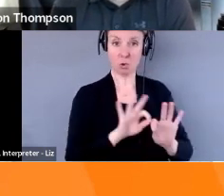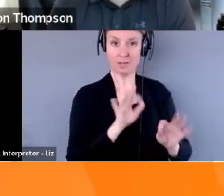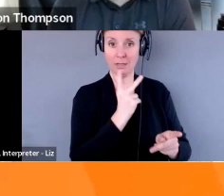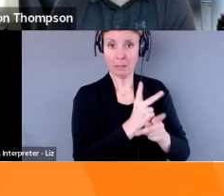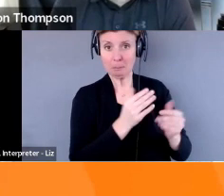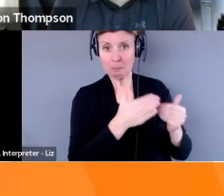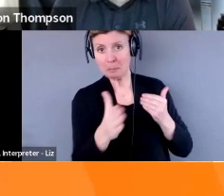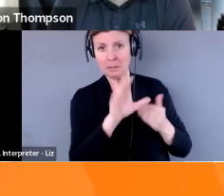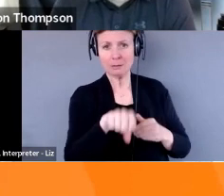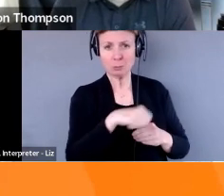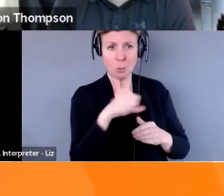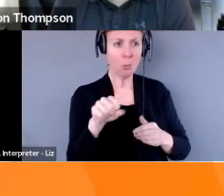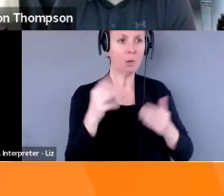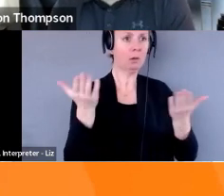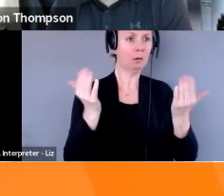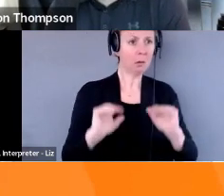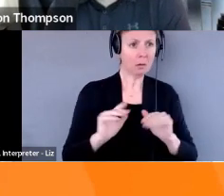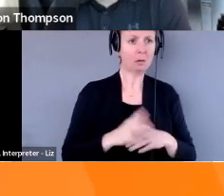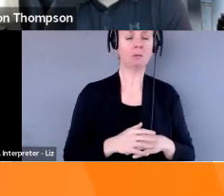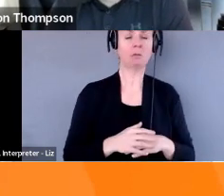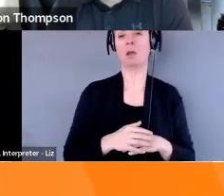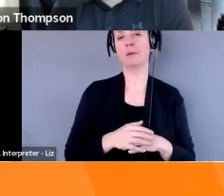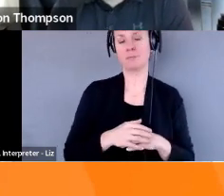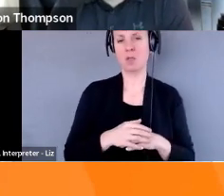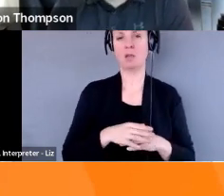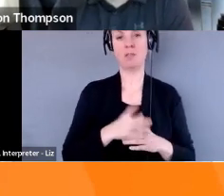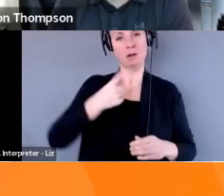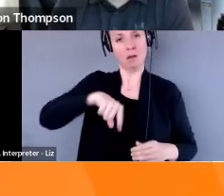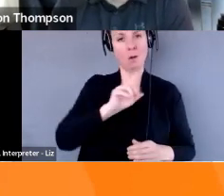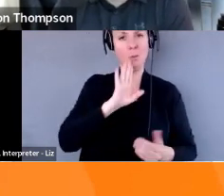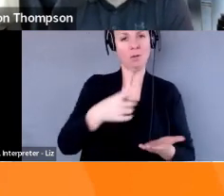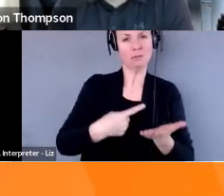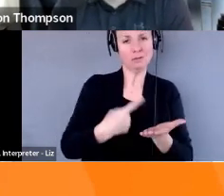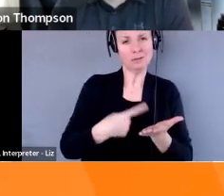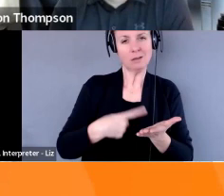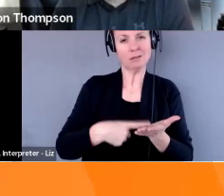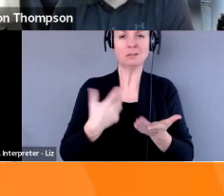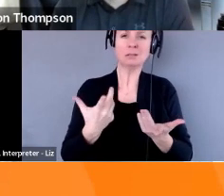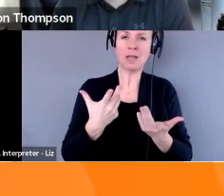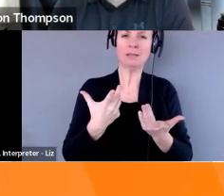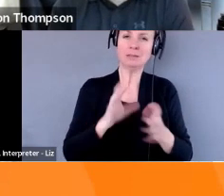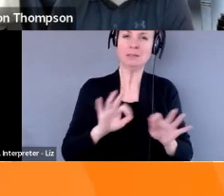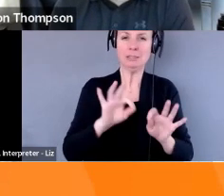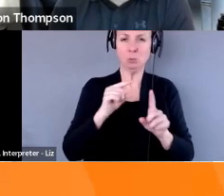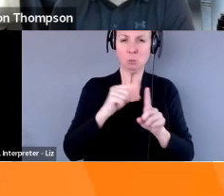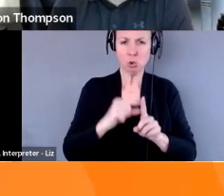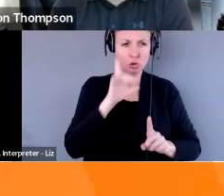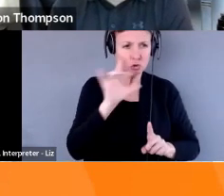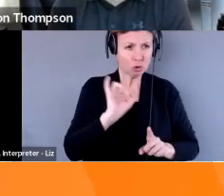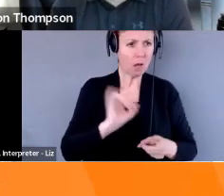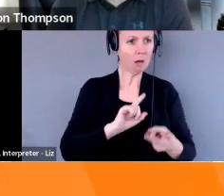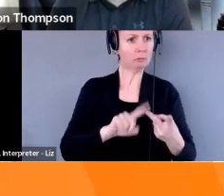advertising strategy, copywriting or refreshing of copy for the listing, updating the front end and back end for listing